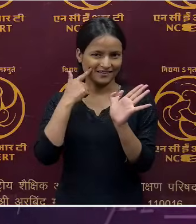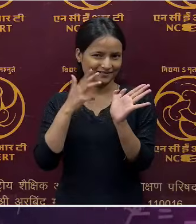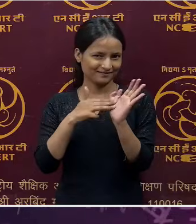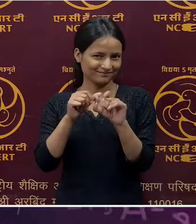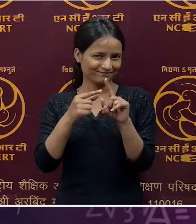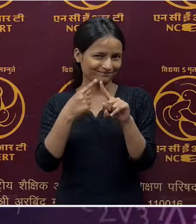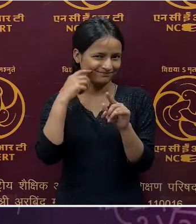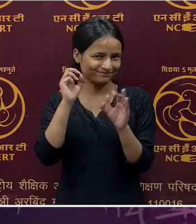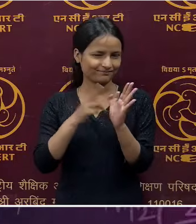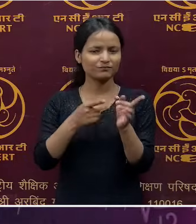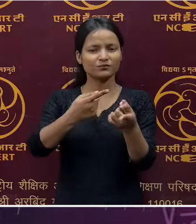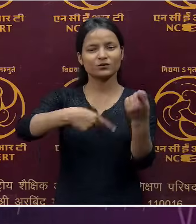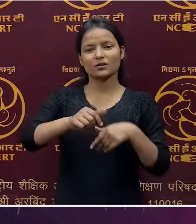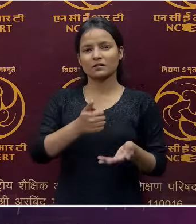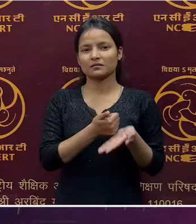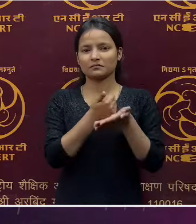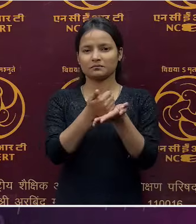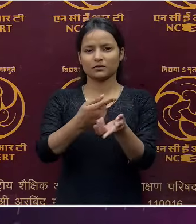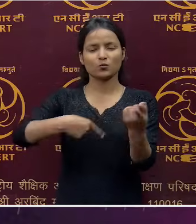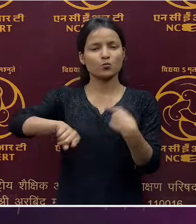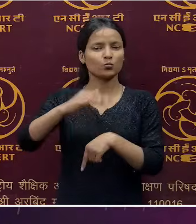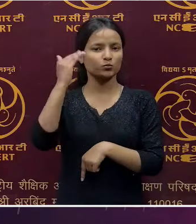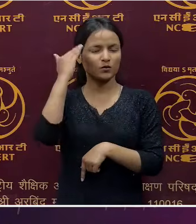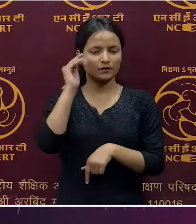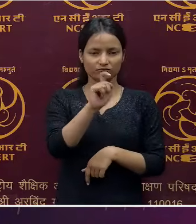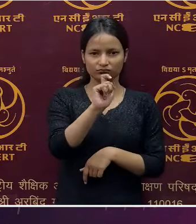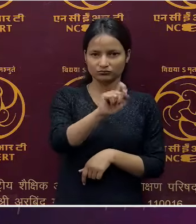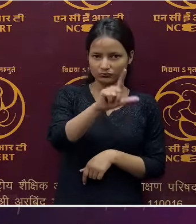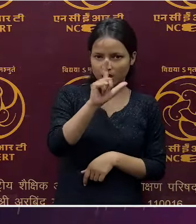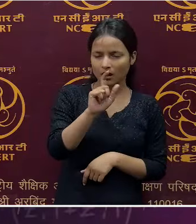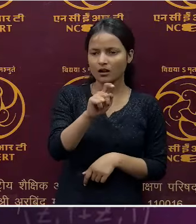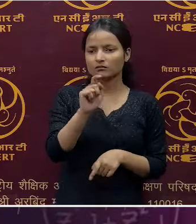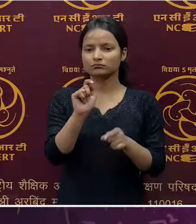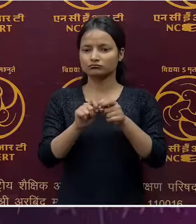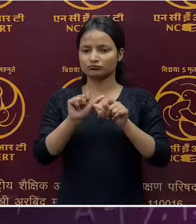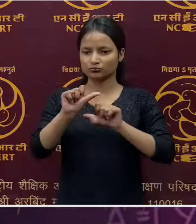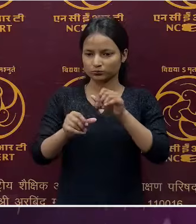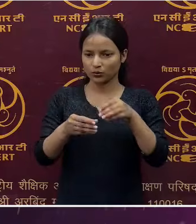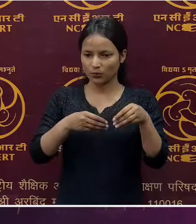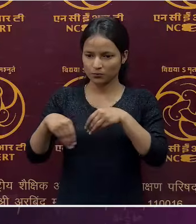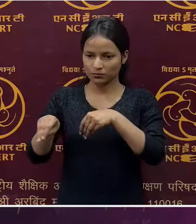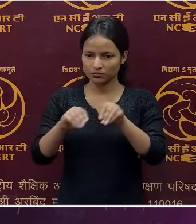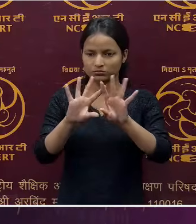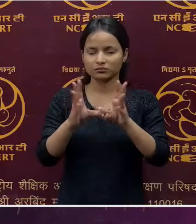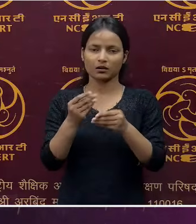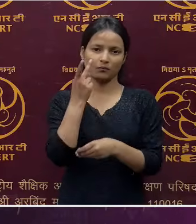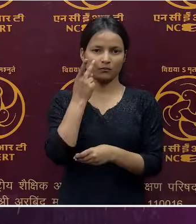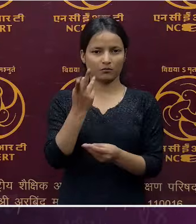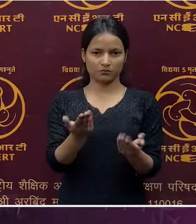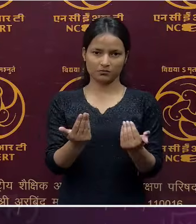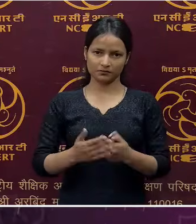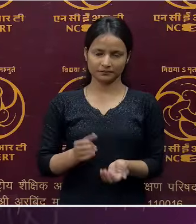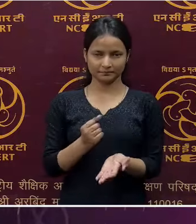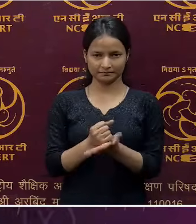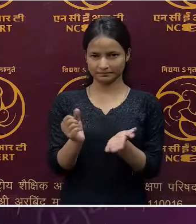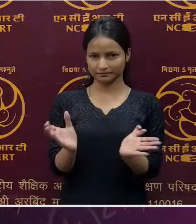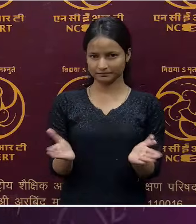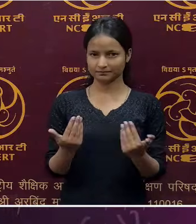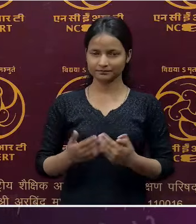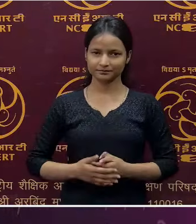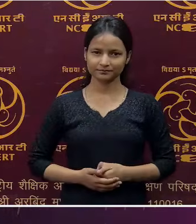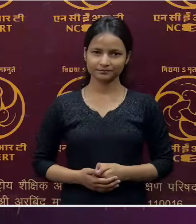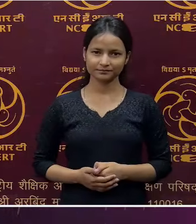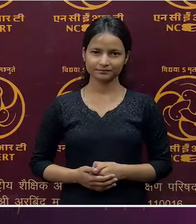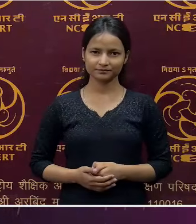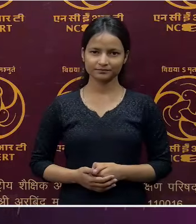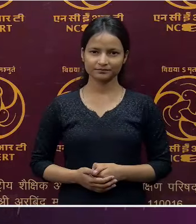students' help, where exactly we need to click, or all the things are given in the experiment. And so